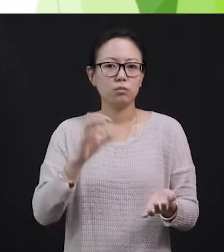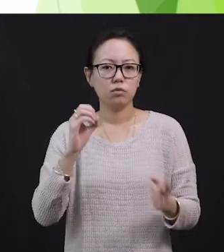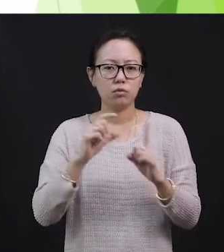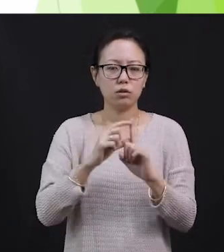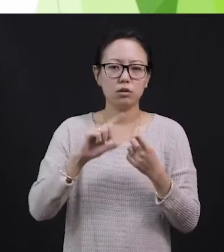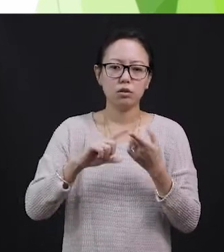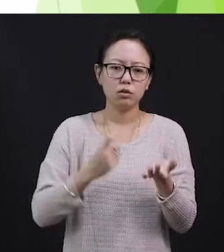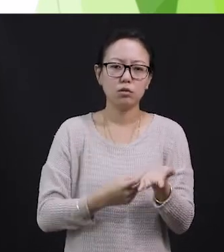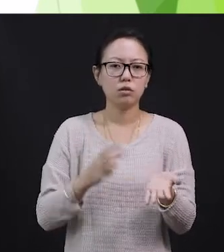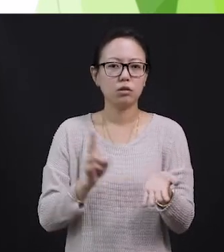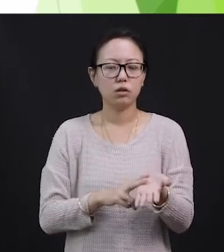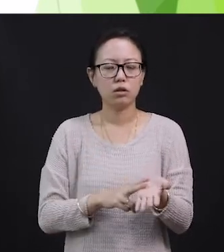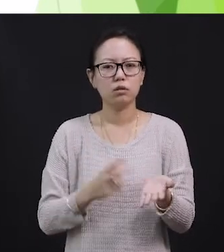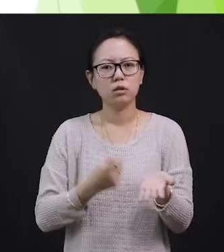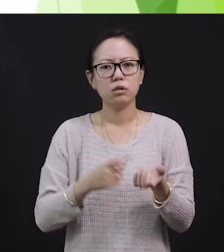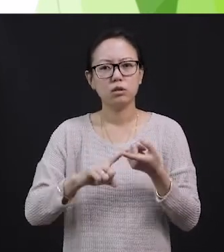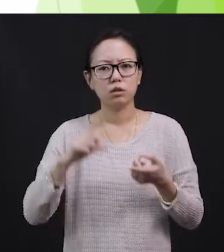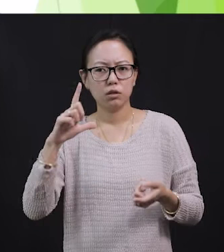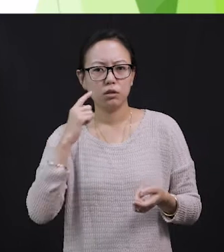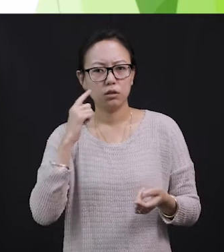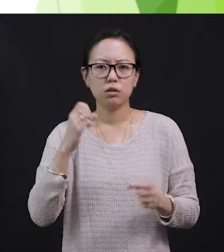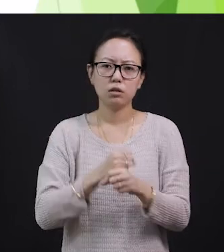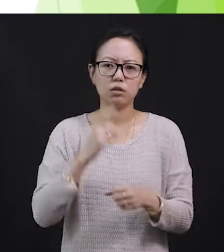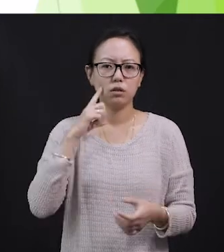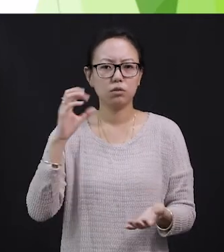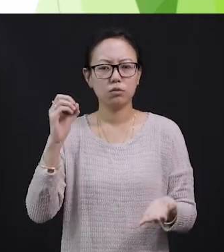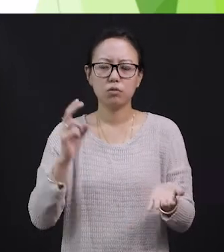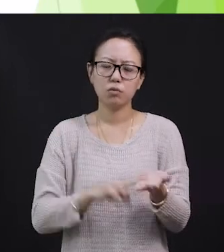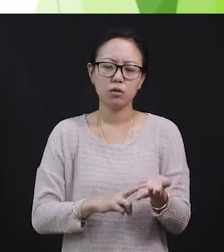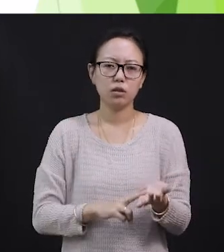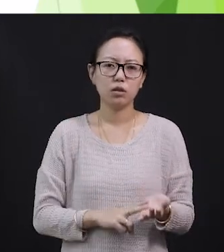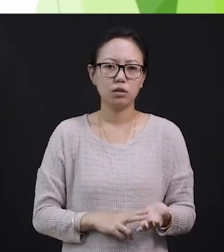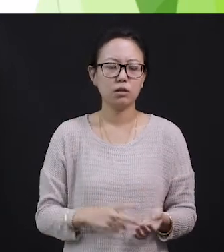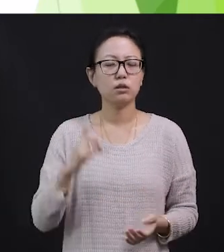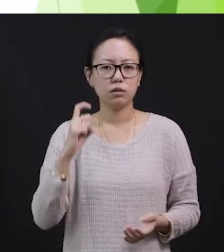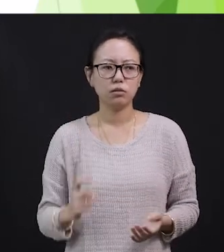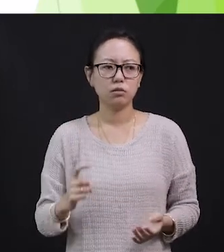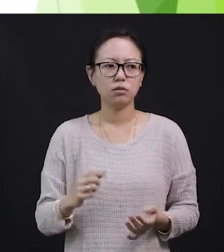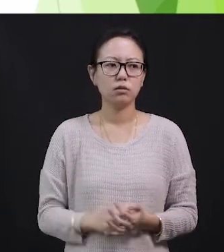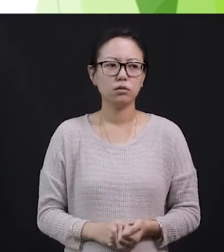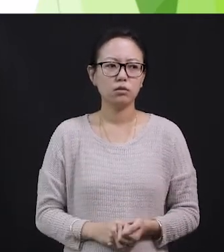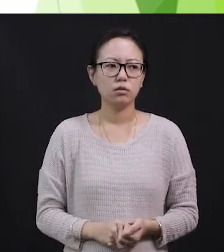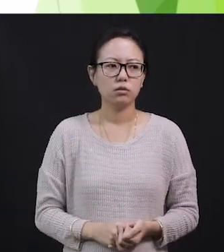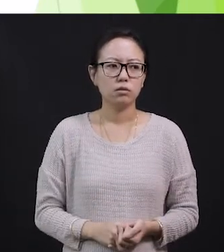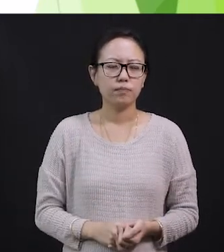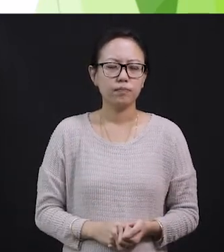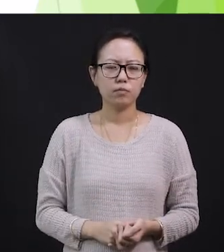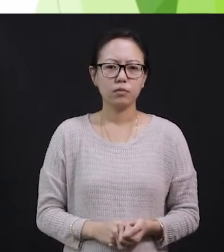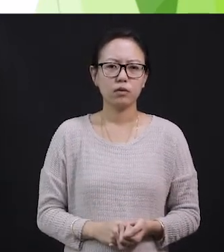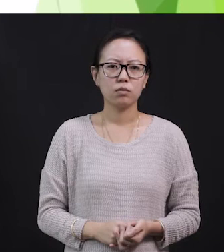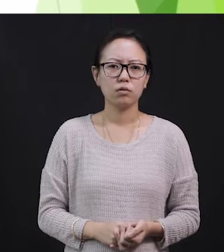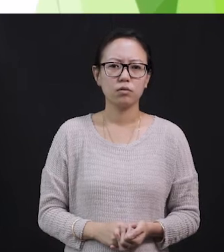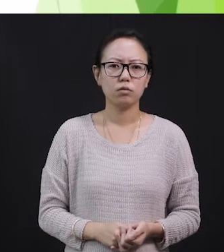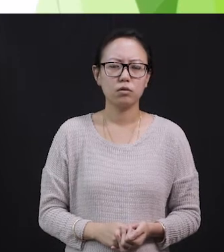in. Education was basically only about the text that we read, the text in